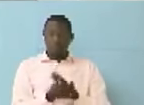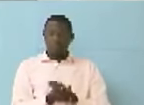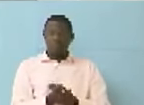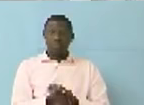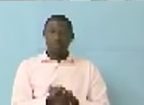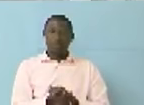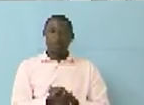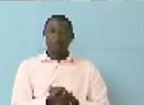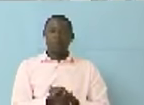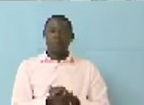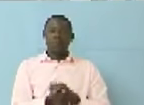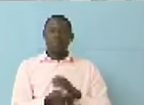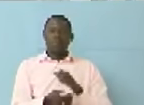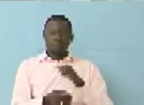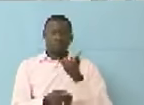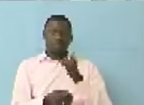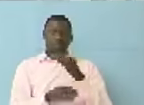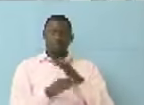Yes.